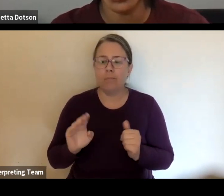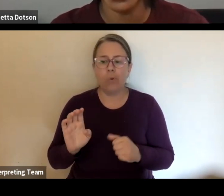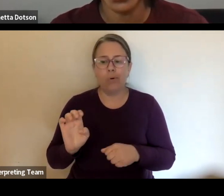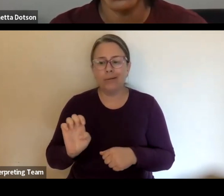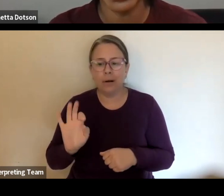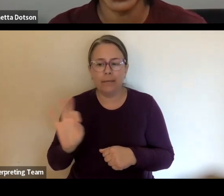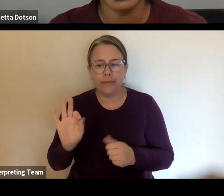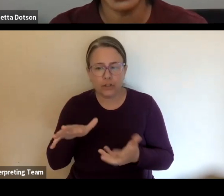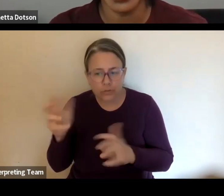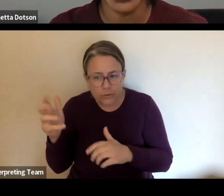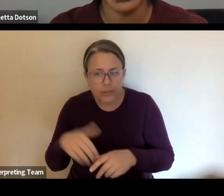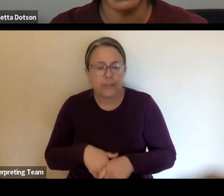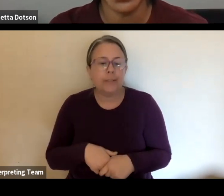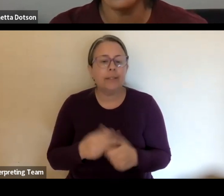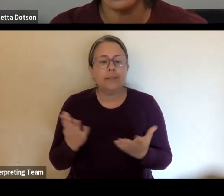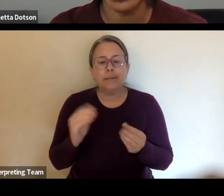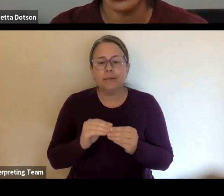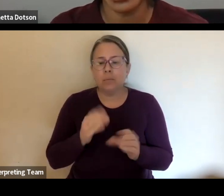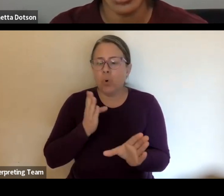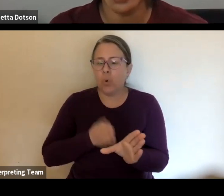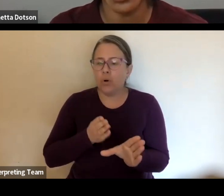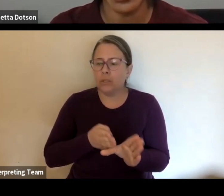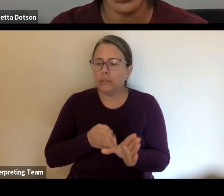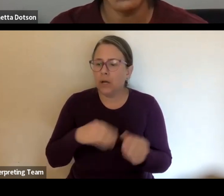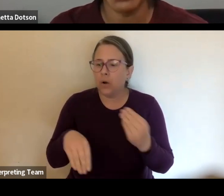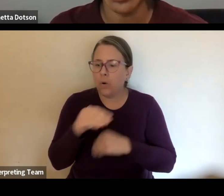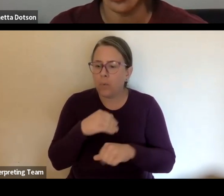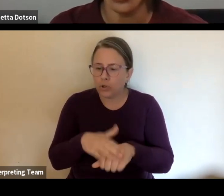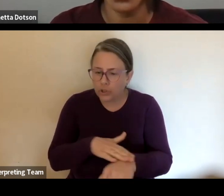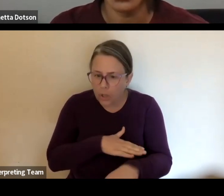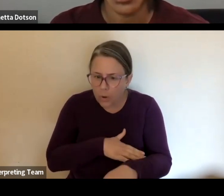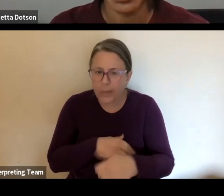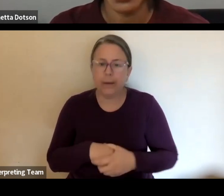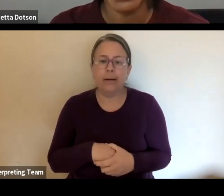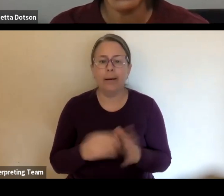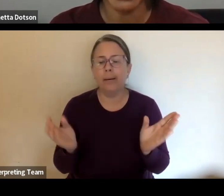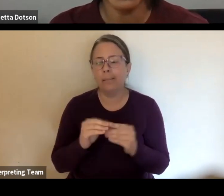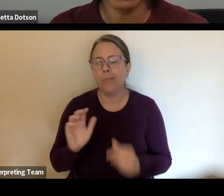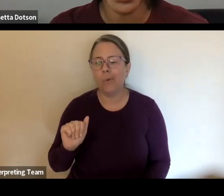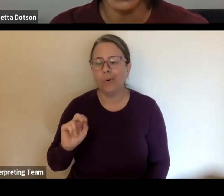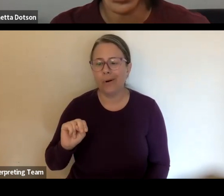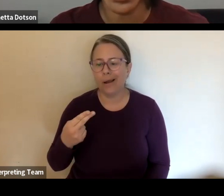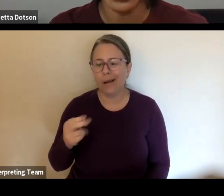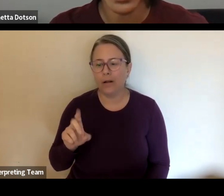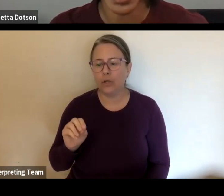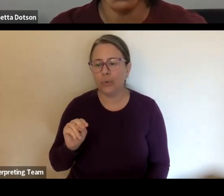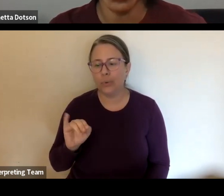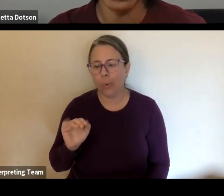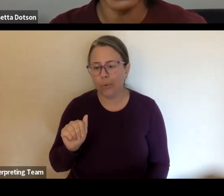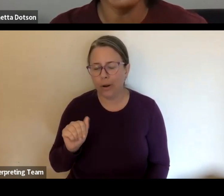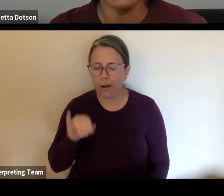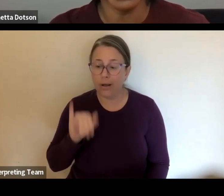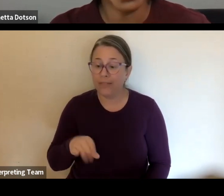Oftentimes we'll have more anhedonia, meaning that loss of interest or experiences of pleasure.